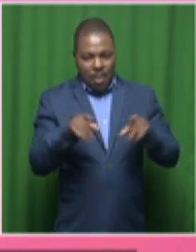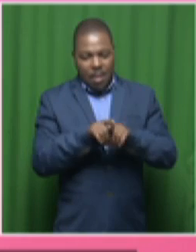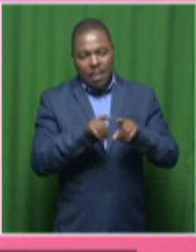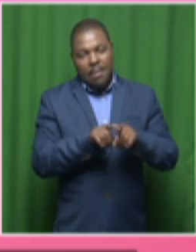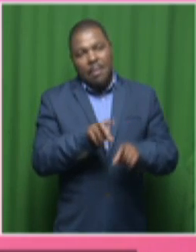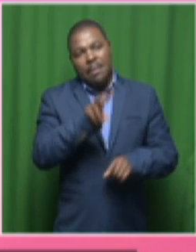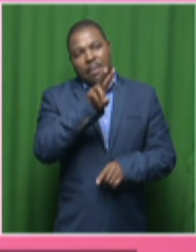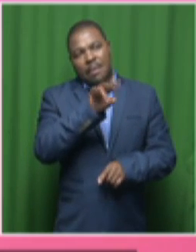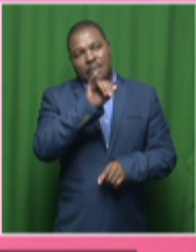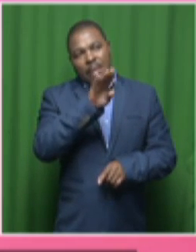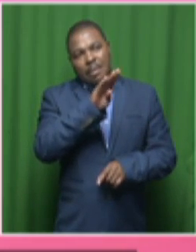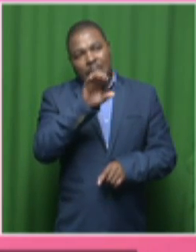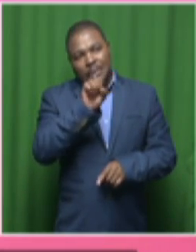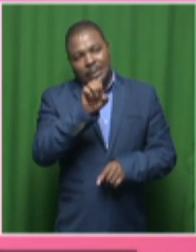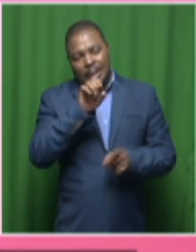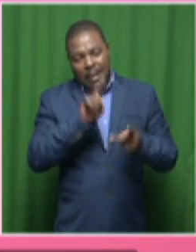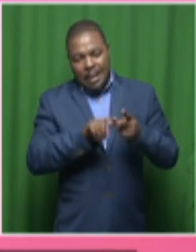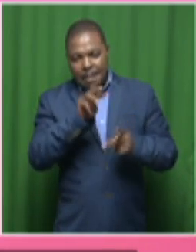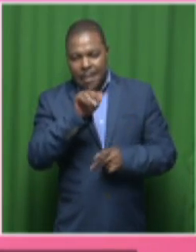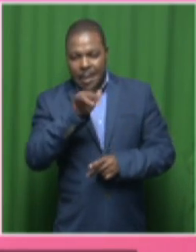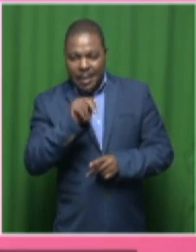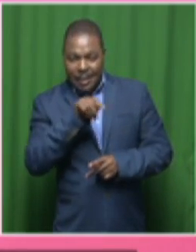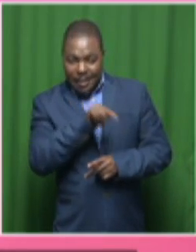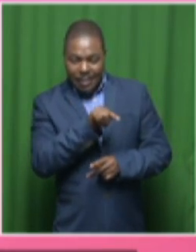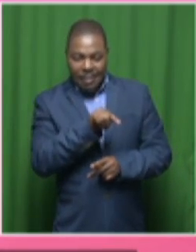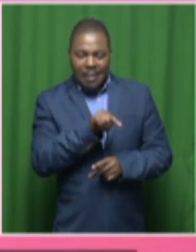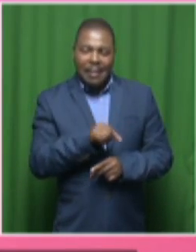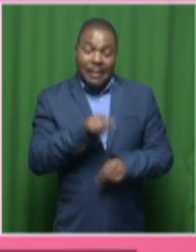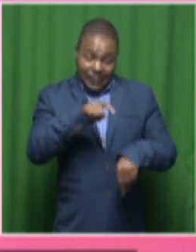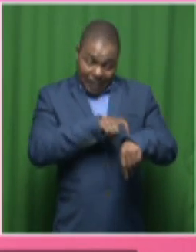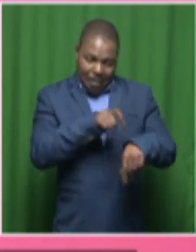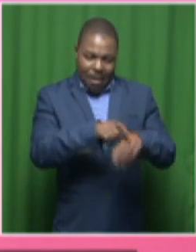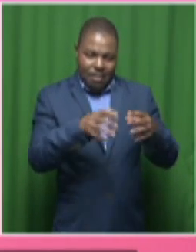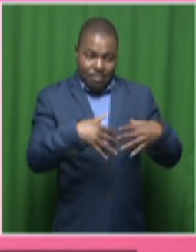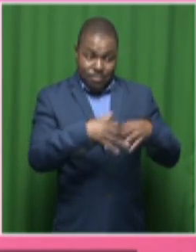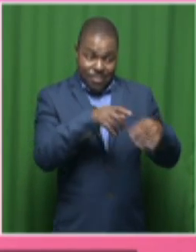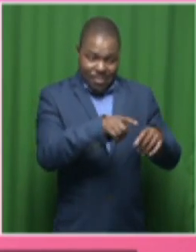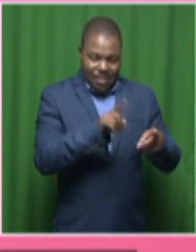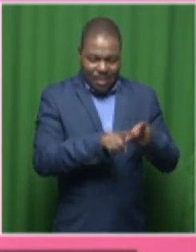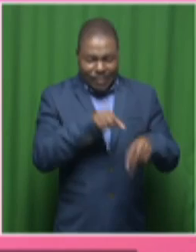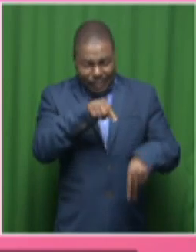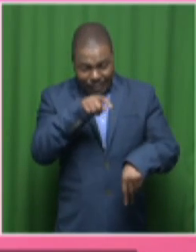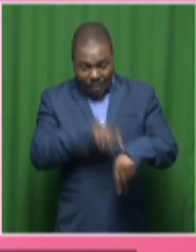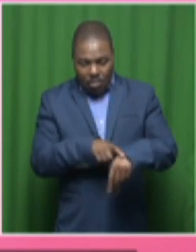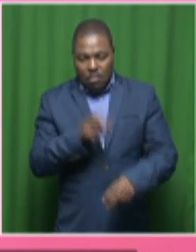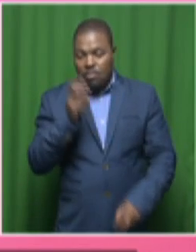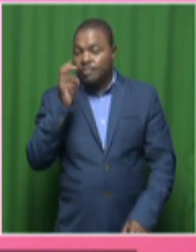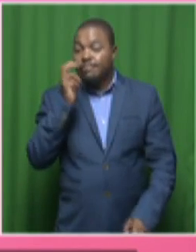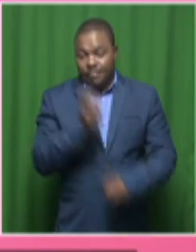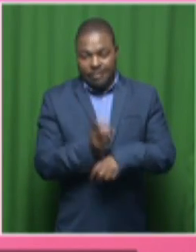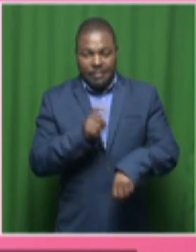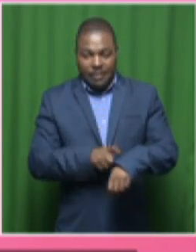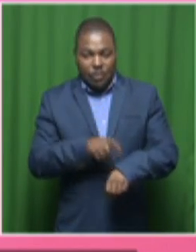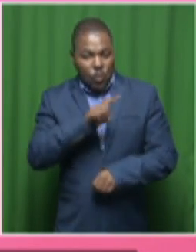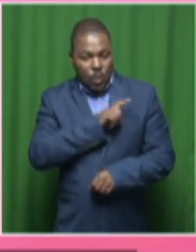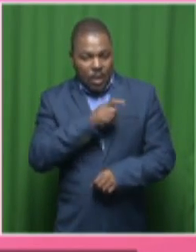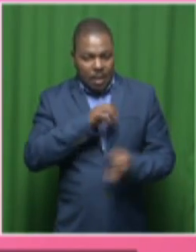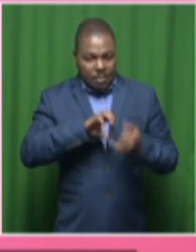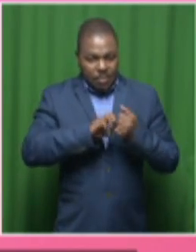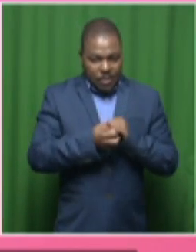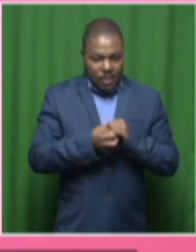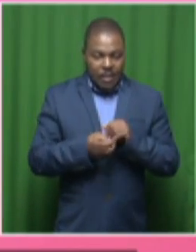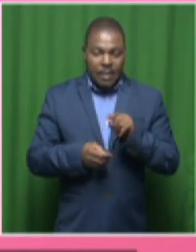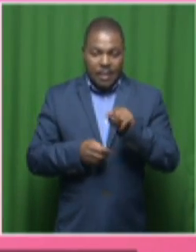yeah. So it was during a tough time because I was also trying to focus